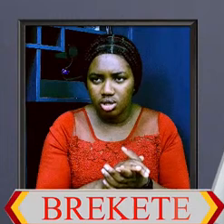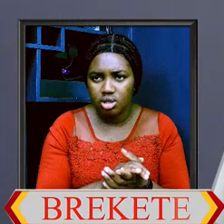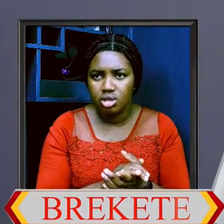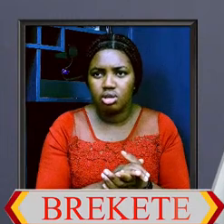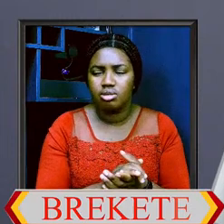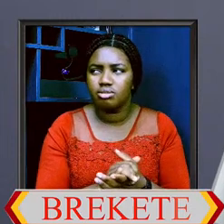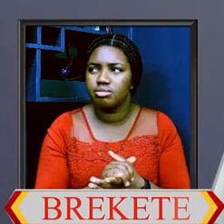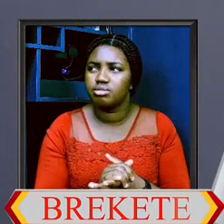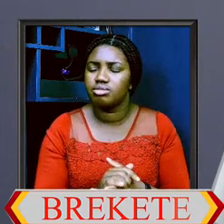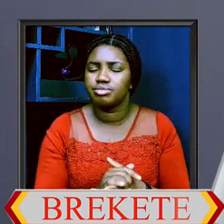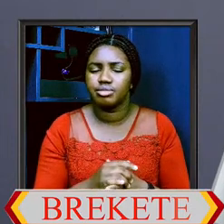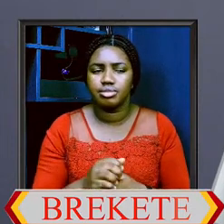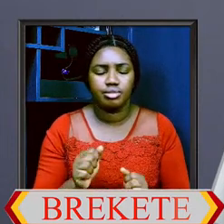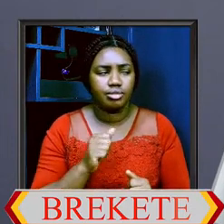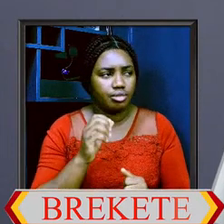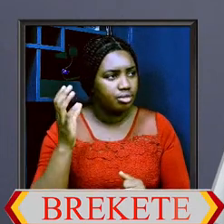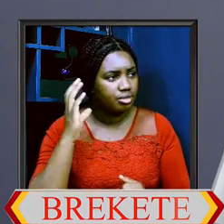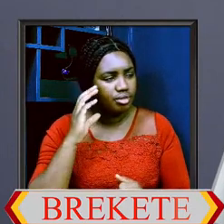husband